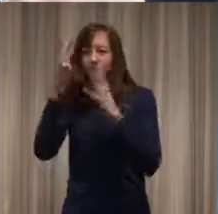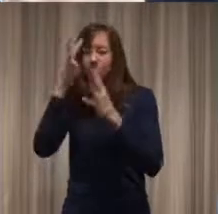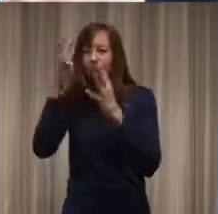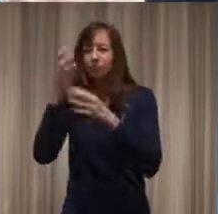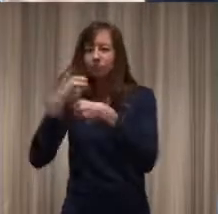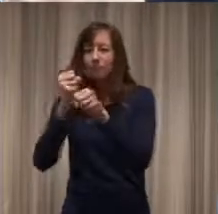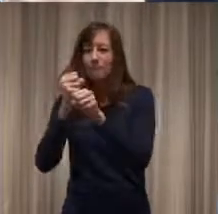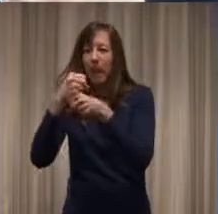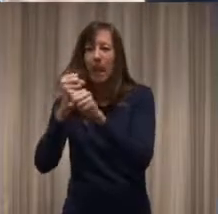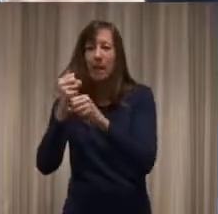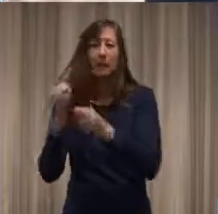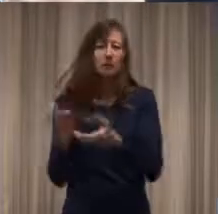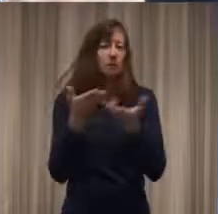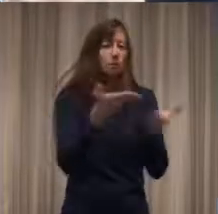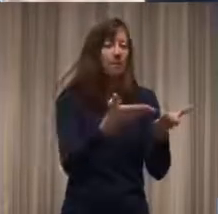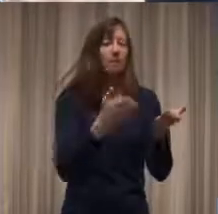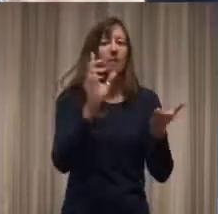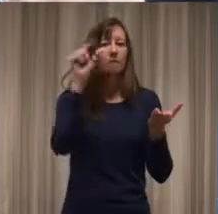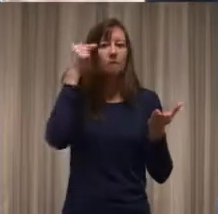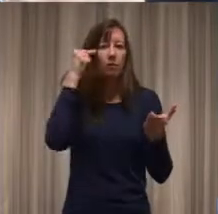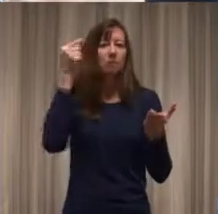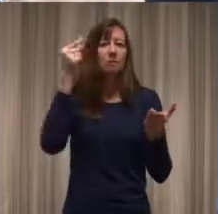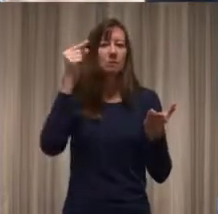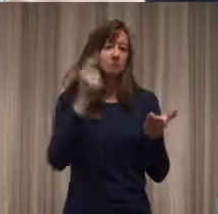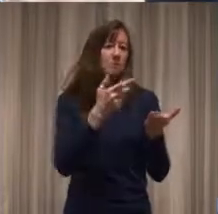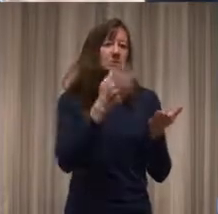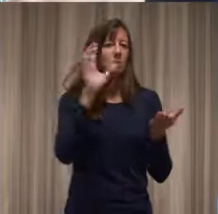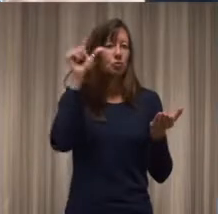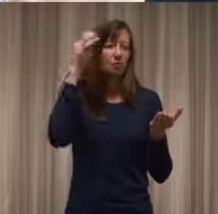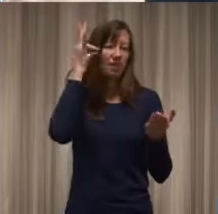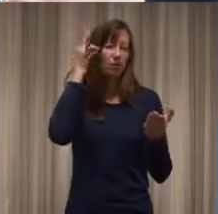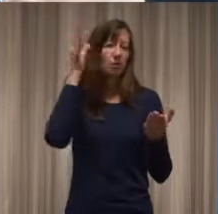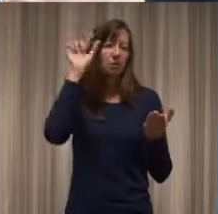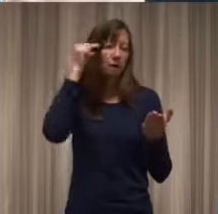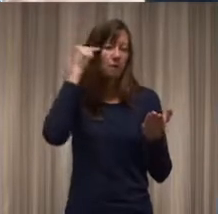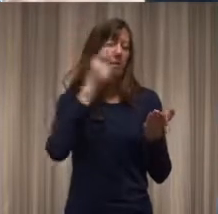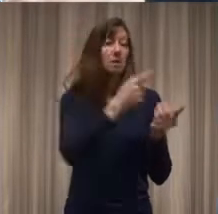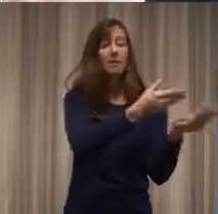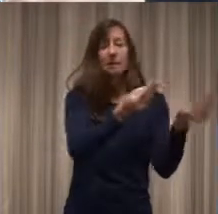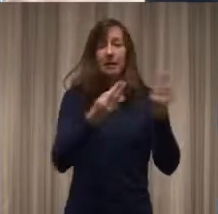and local governments come in, where we're setting up these sites as well as our other providers